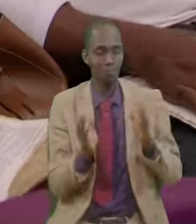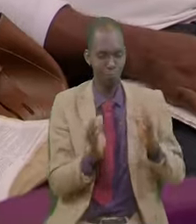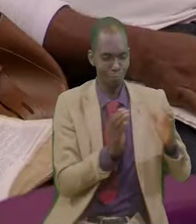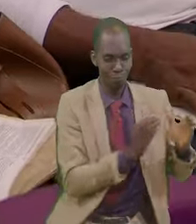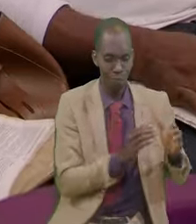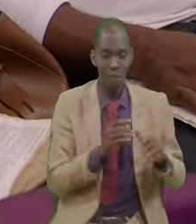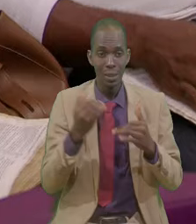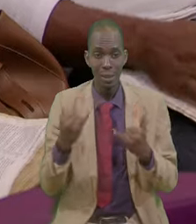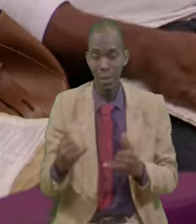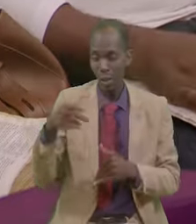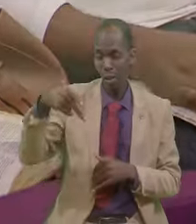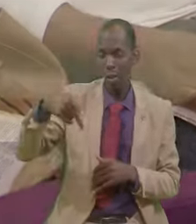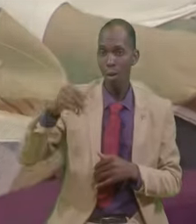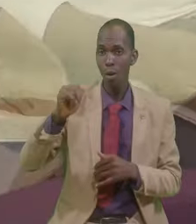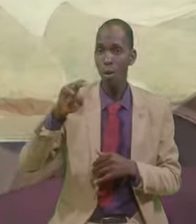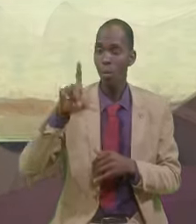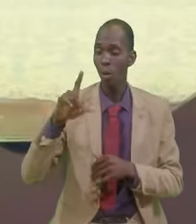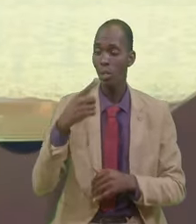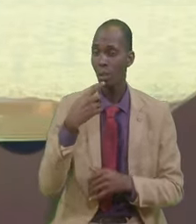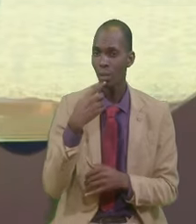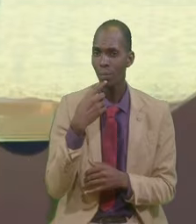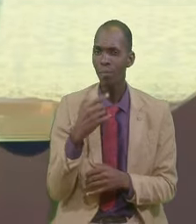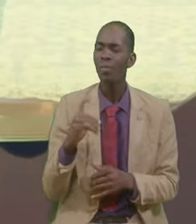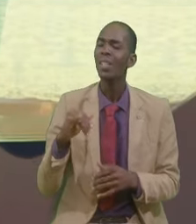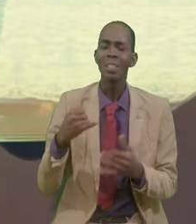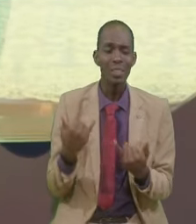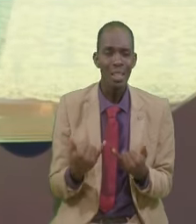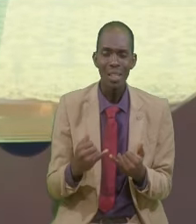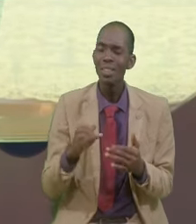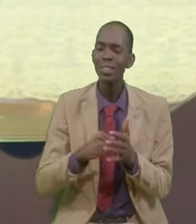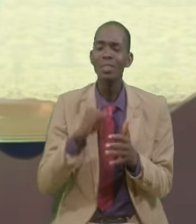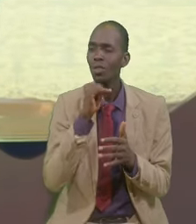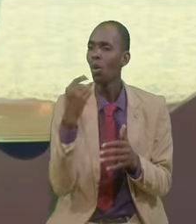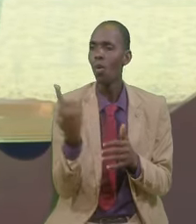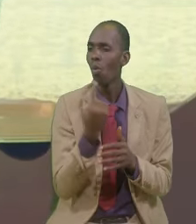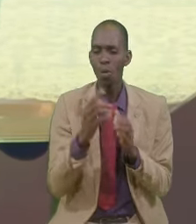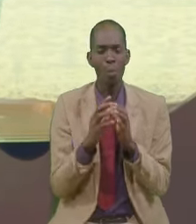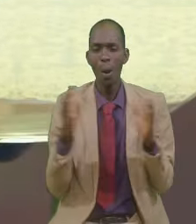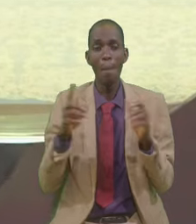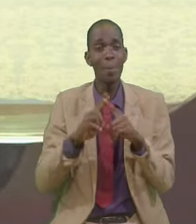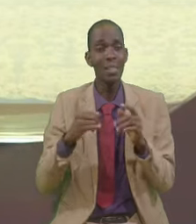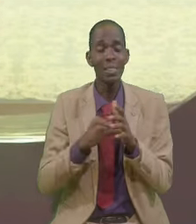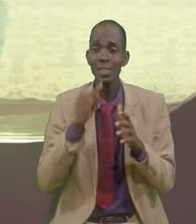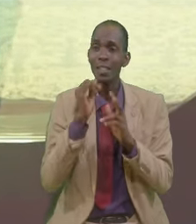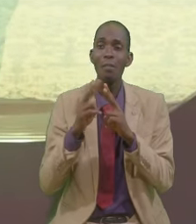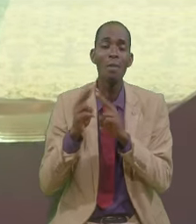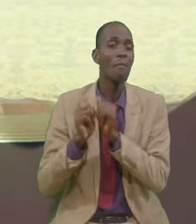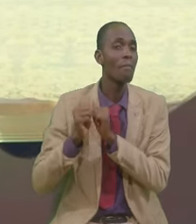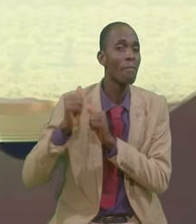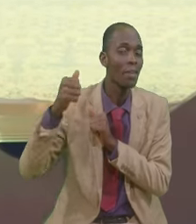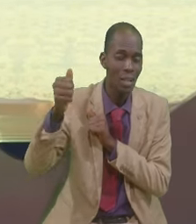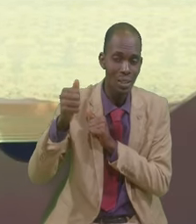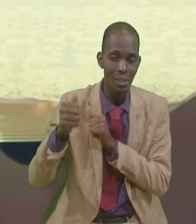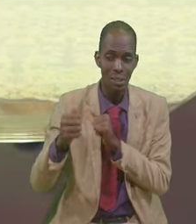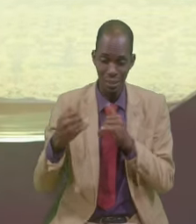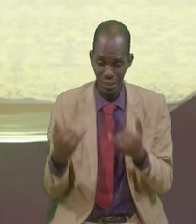the apostle said, he's gone so far, he's gone so deep, he's gone against the